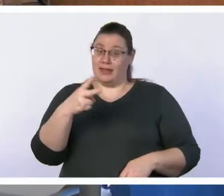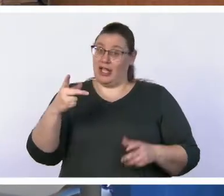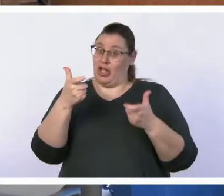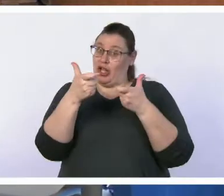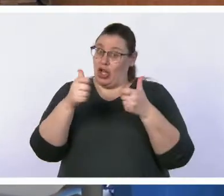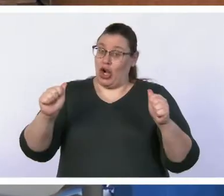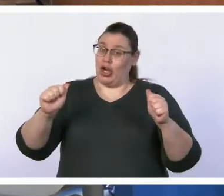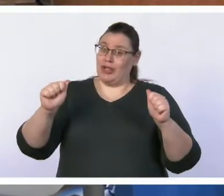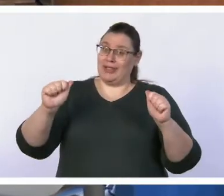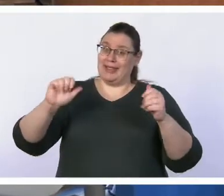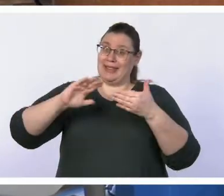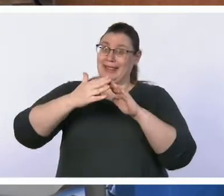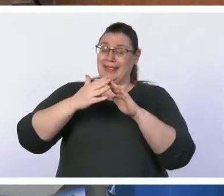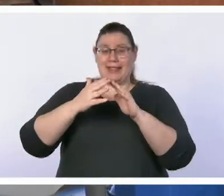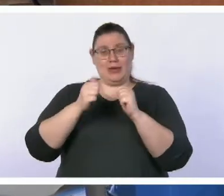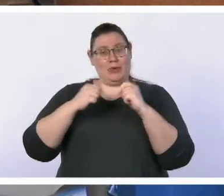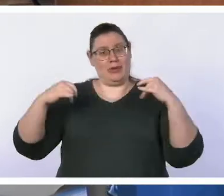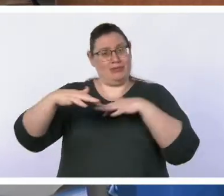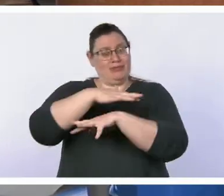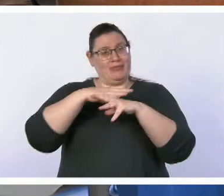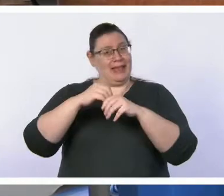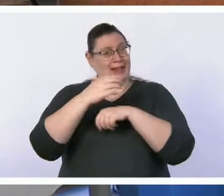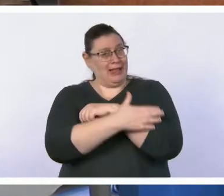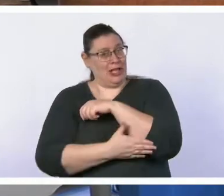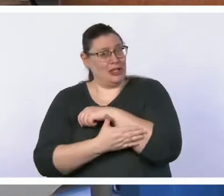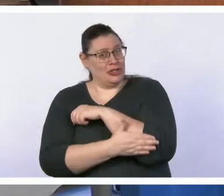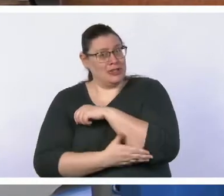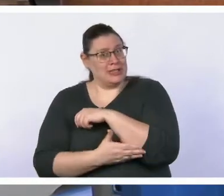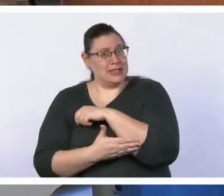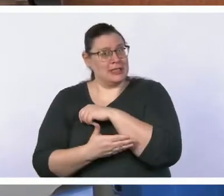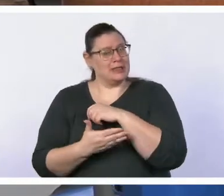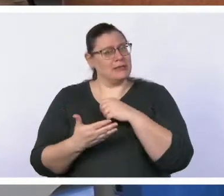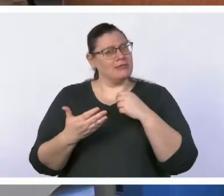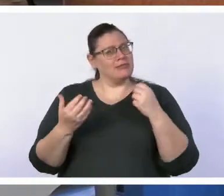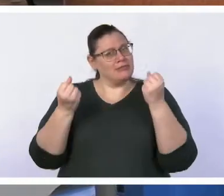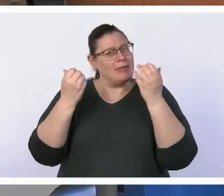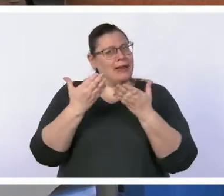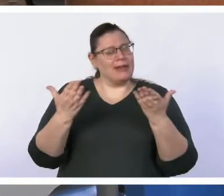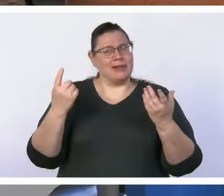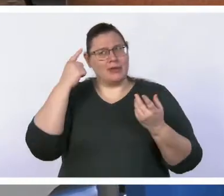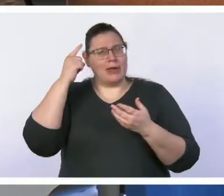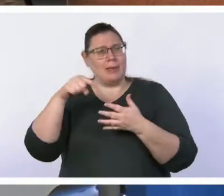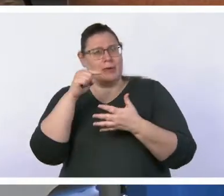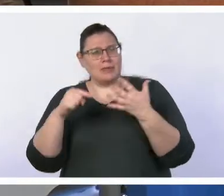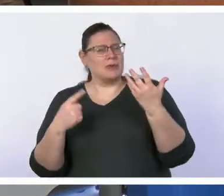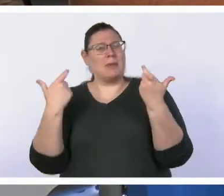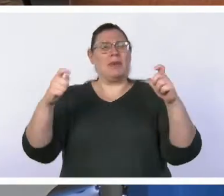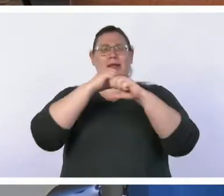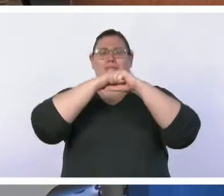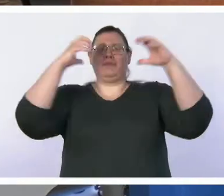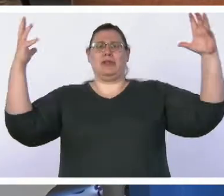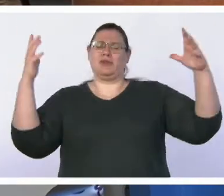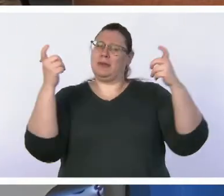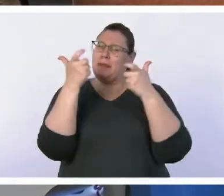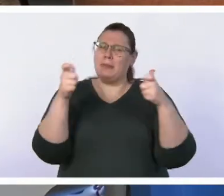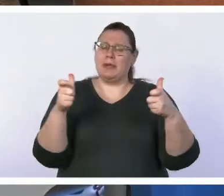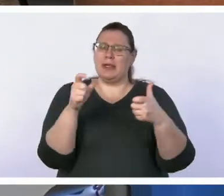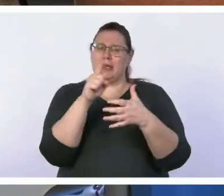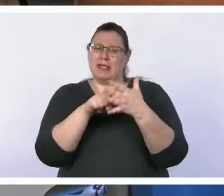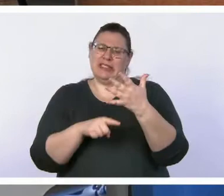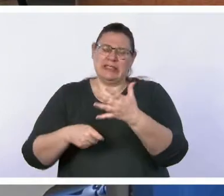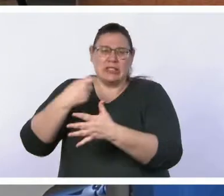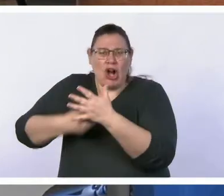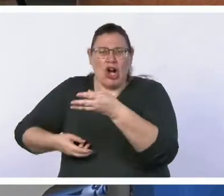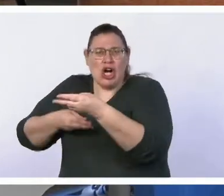populous city in the world, or country, excuse me, there are a lot of things they have to consider. So big picture, what are the huge expenditures?